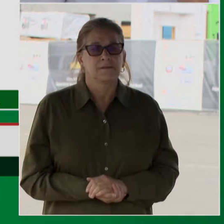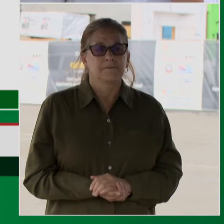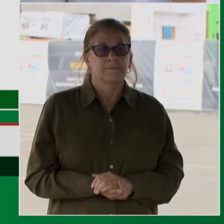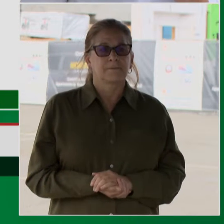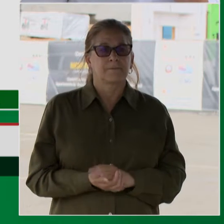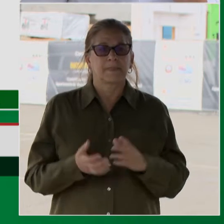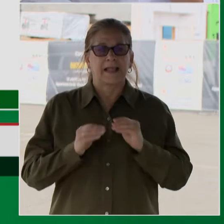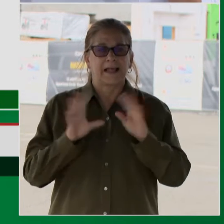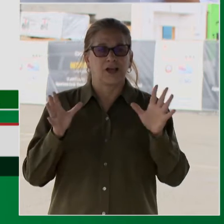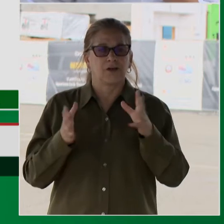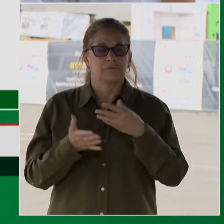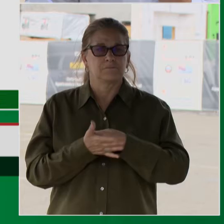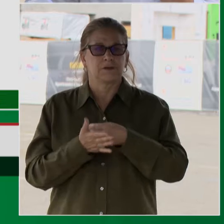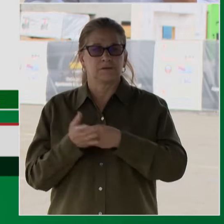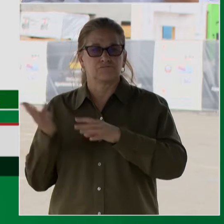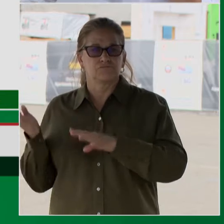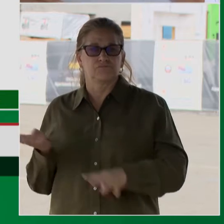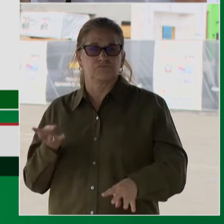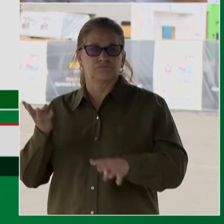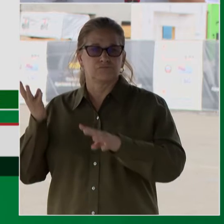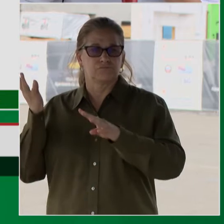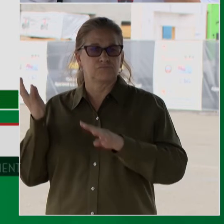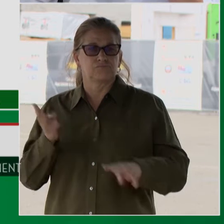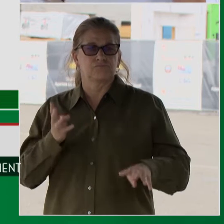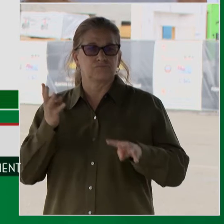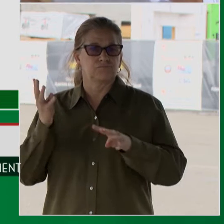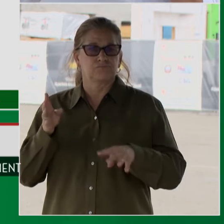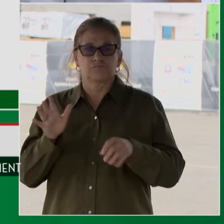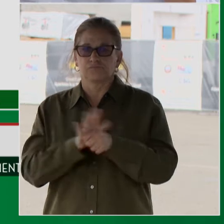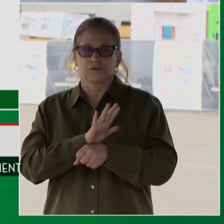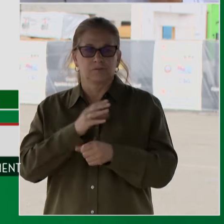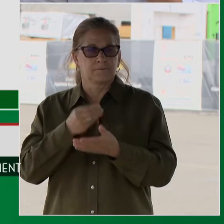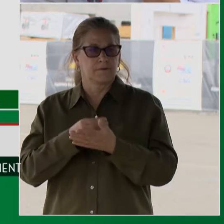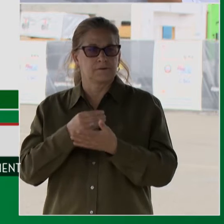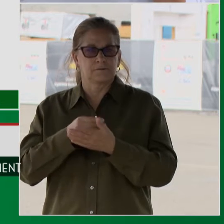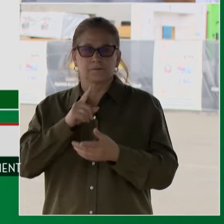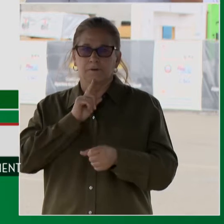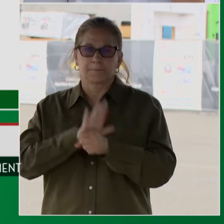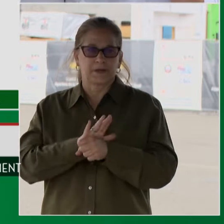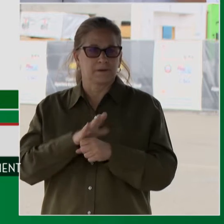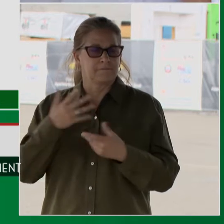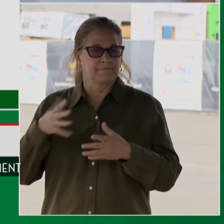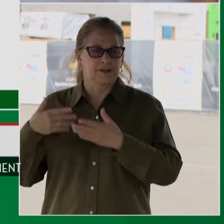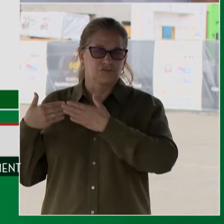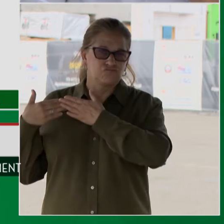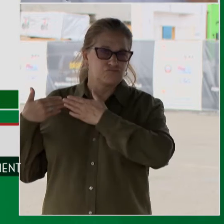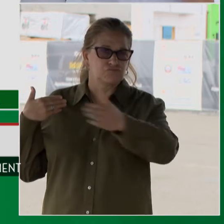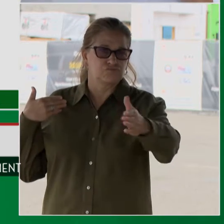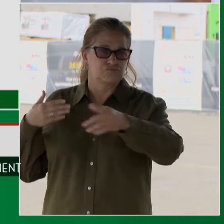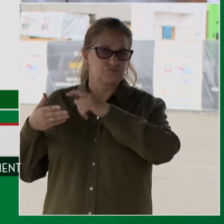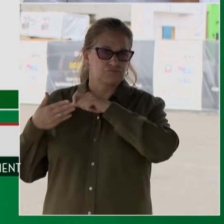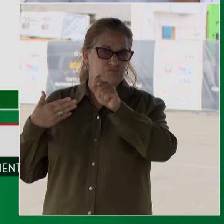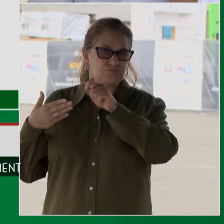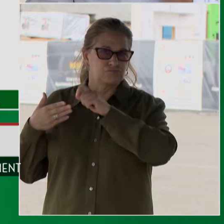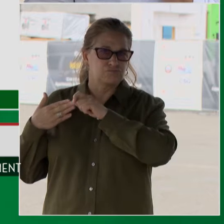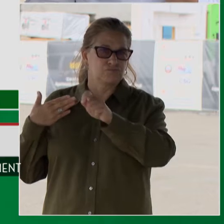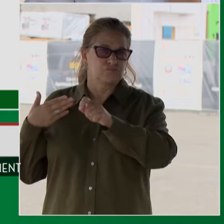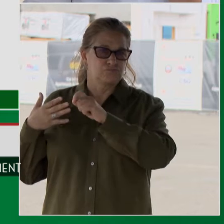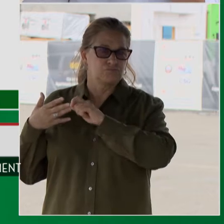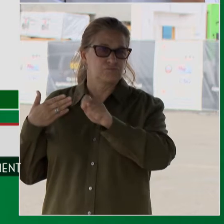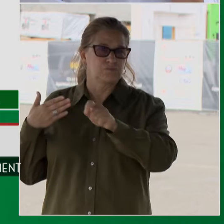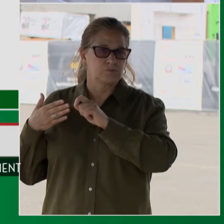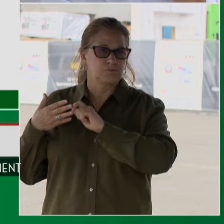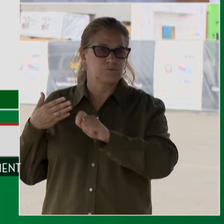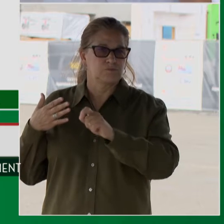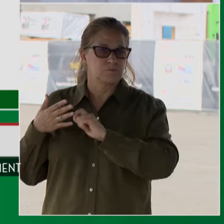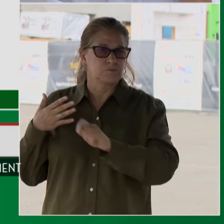some of the projects that have been on a waiting list while we had to endure, as we all did, the pandemic and the tightened belts that we